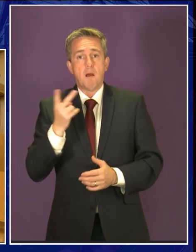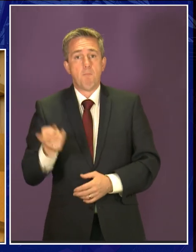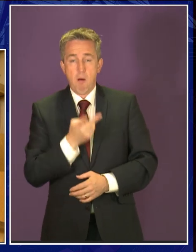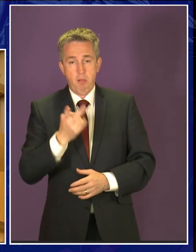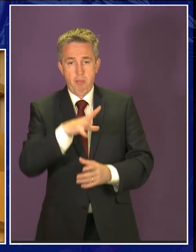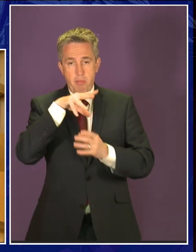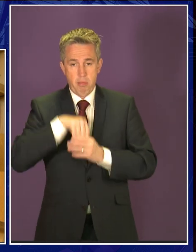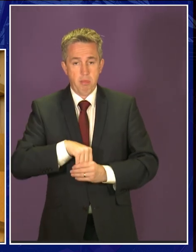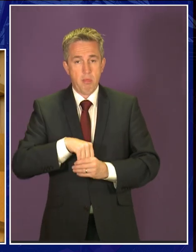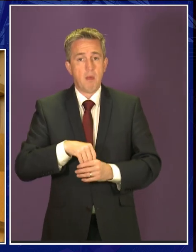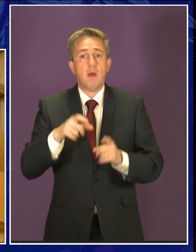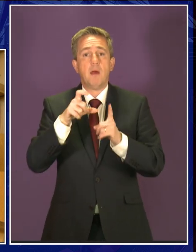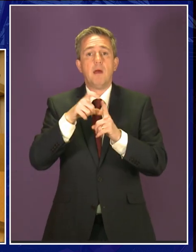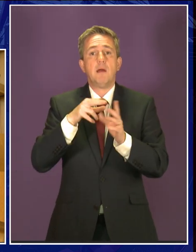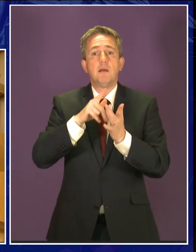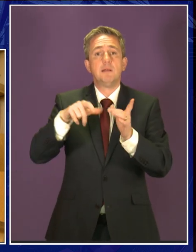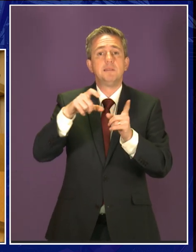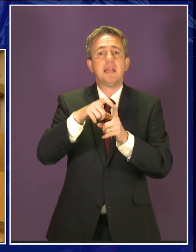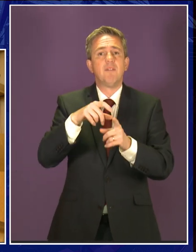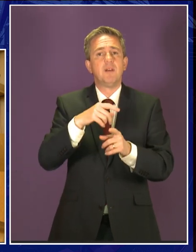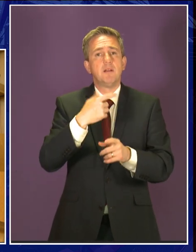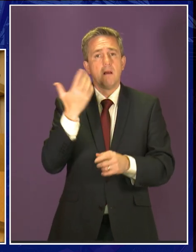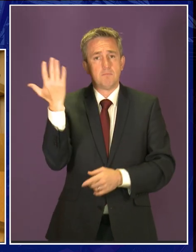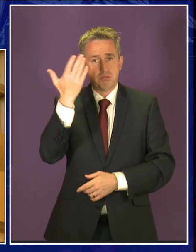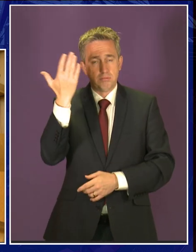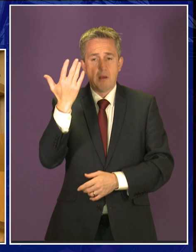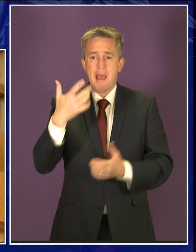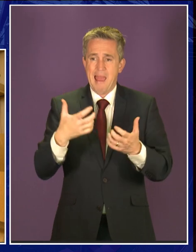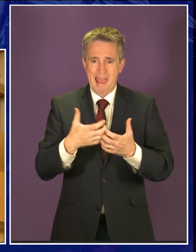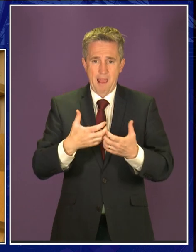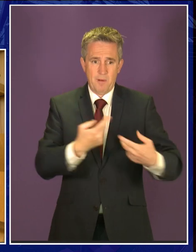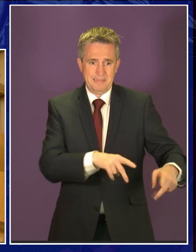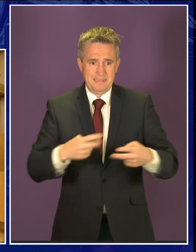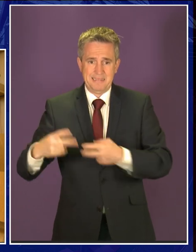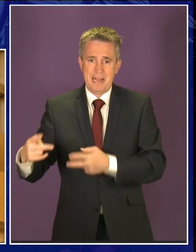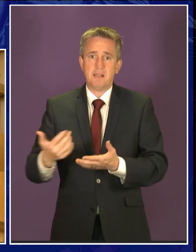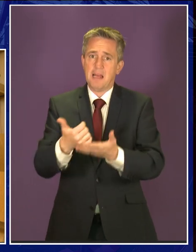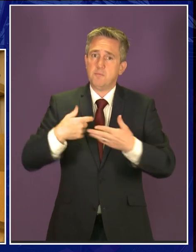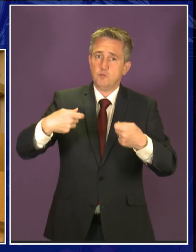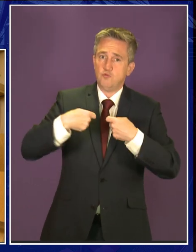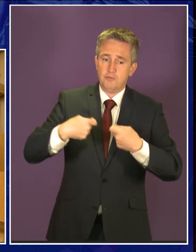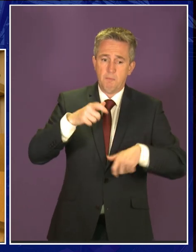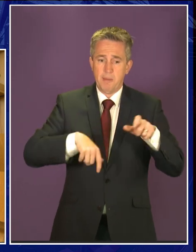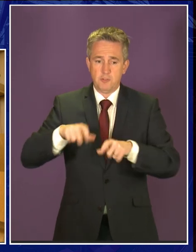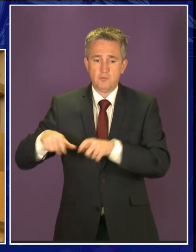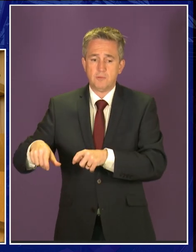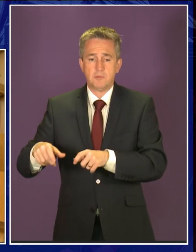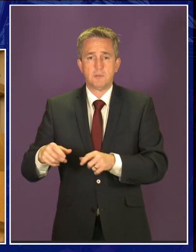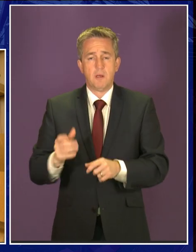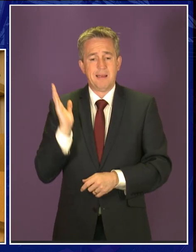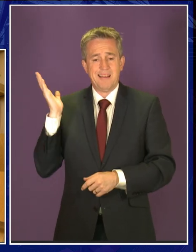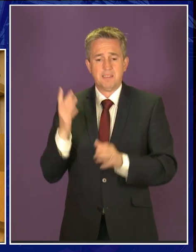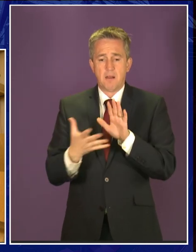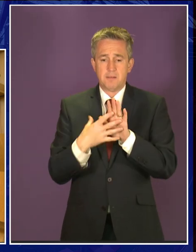Leventhal's compelling story about how he uses music in a wonderful way and dance as a treatment. There's another